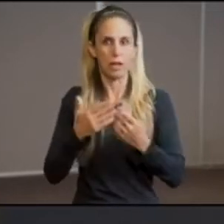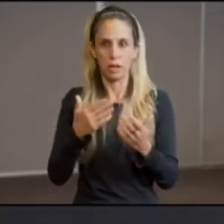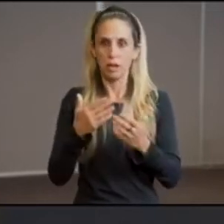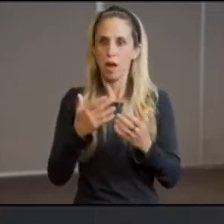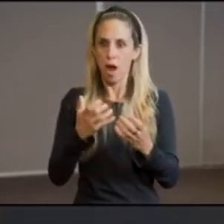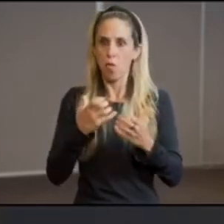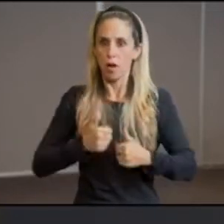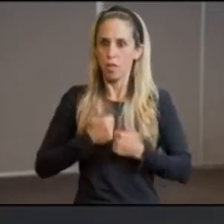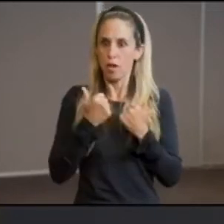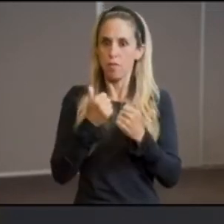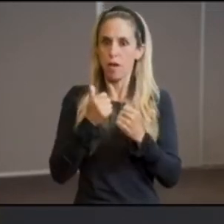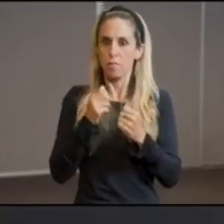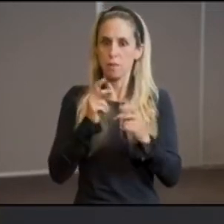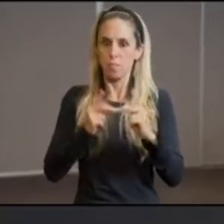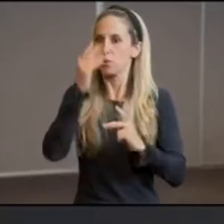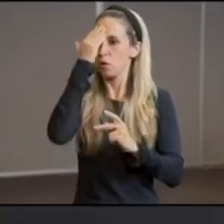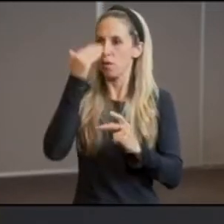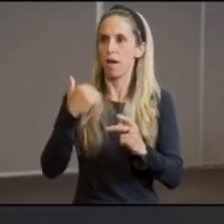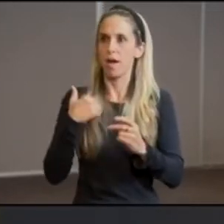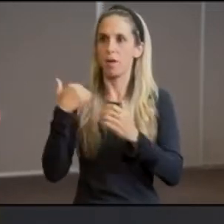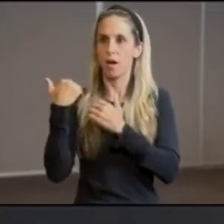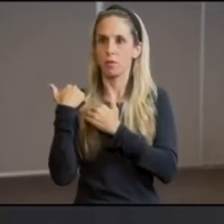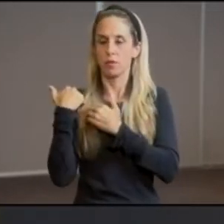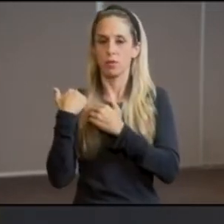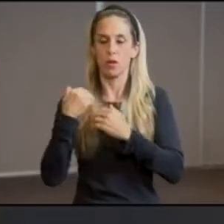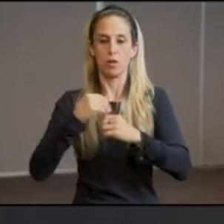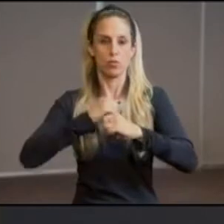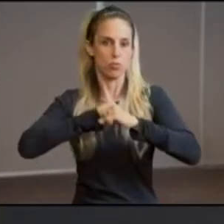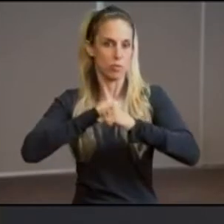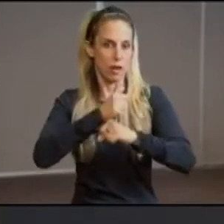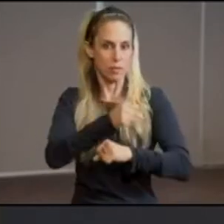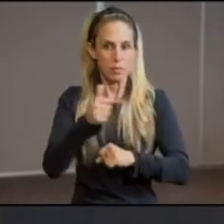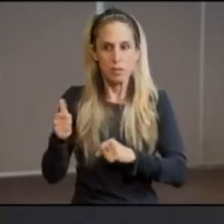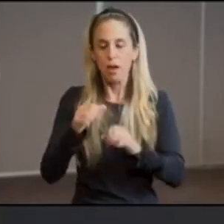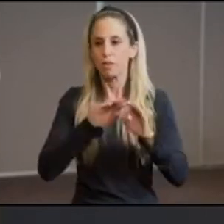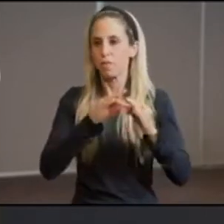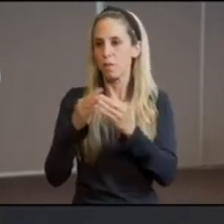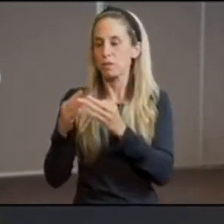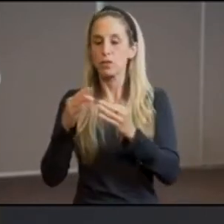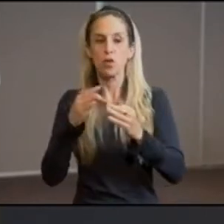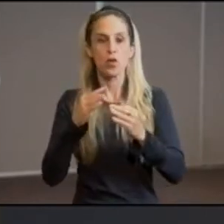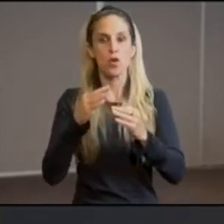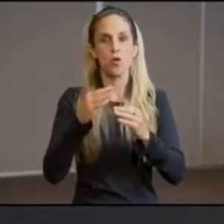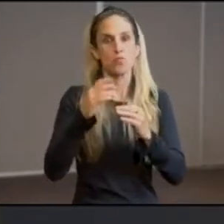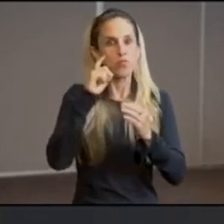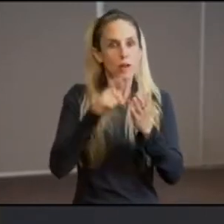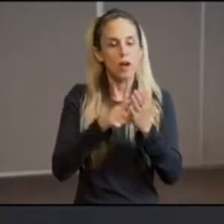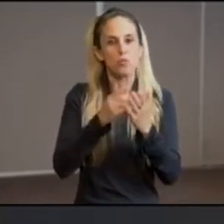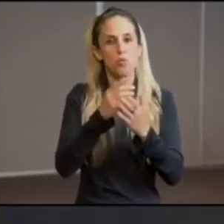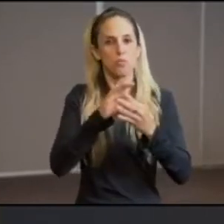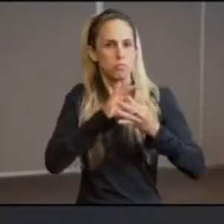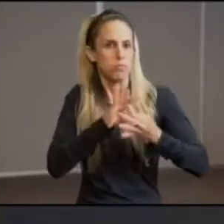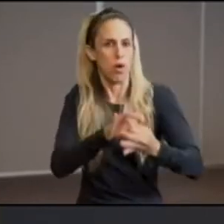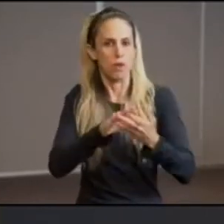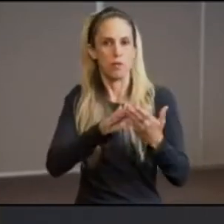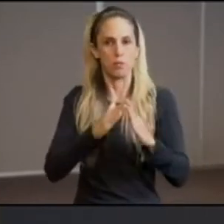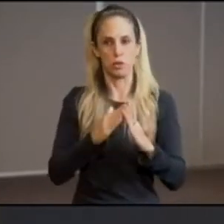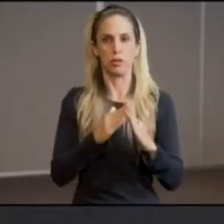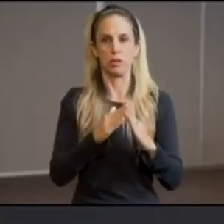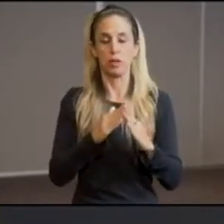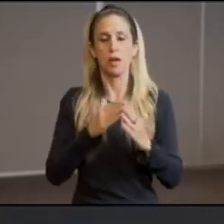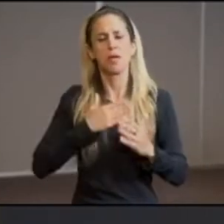community knows that they have an obligation to protect themselves, their families, but we also recognize that we're part of a community. So please wear your